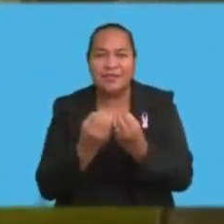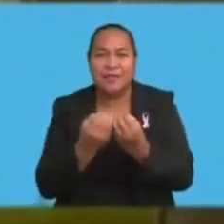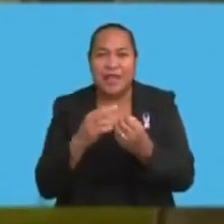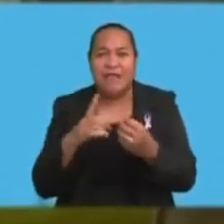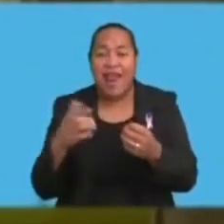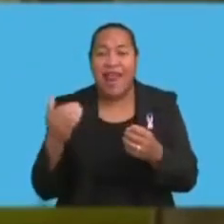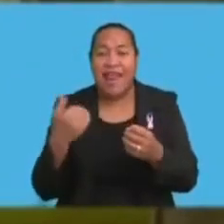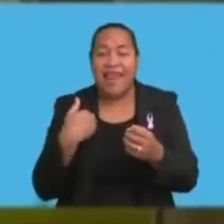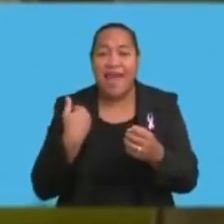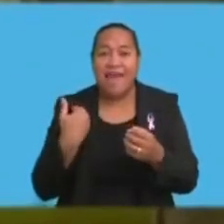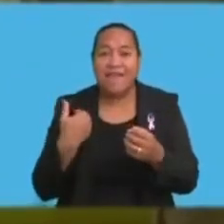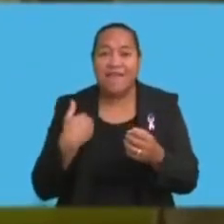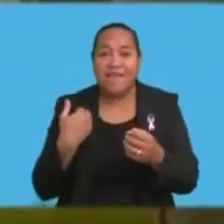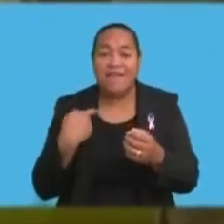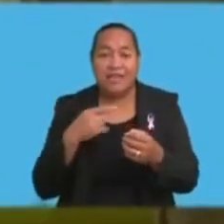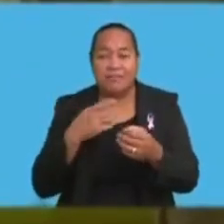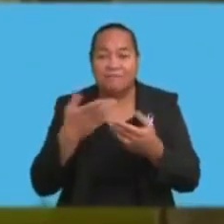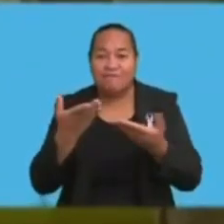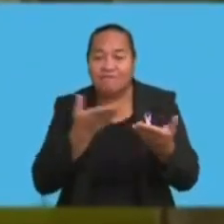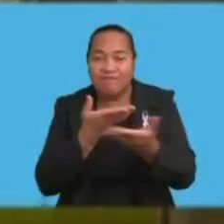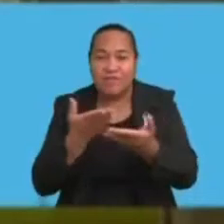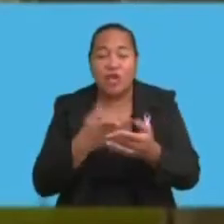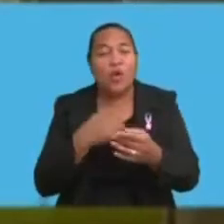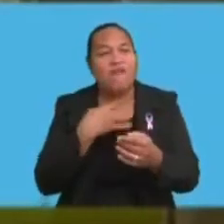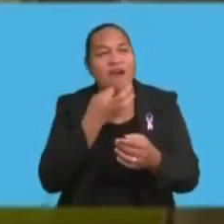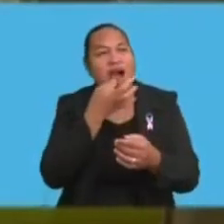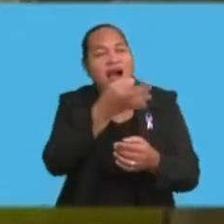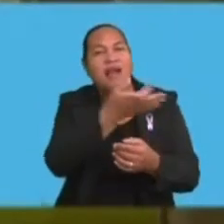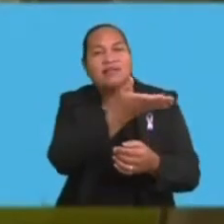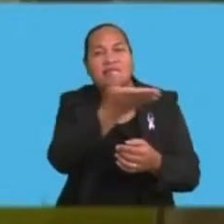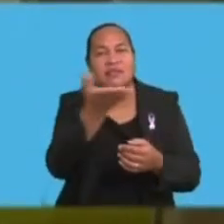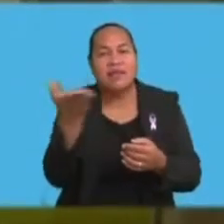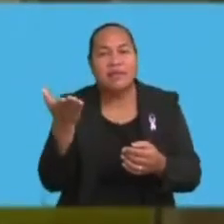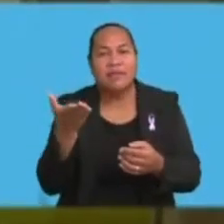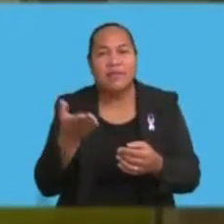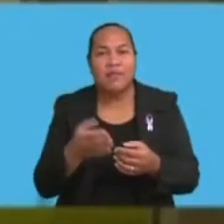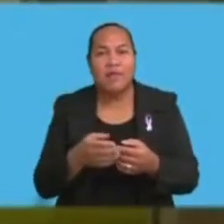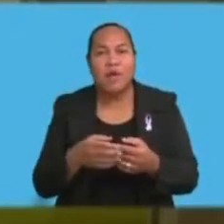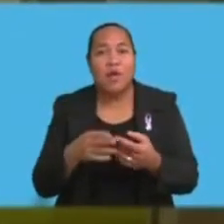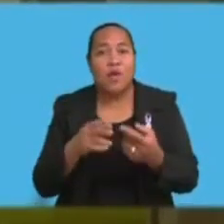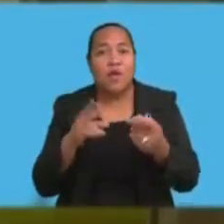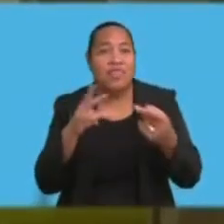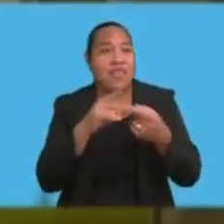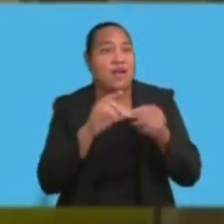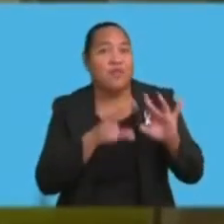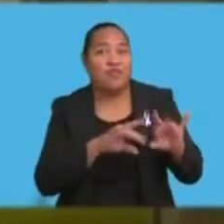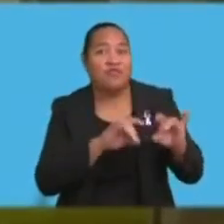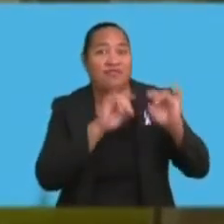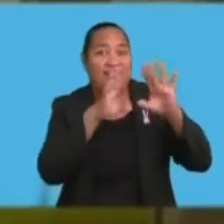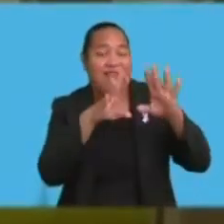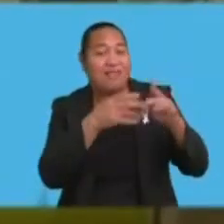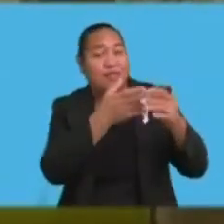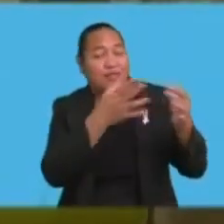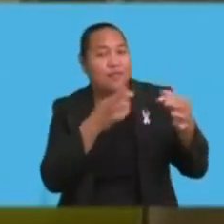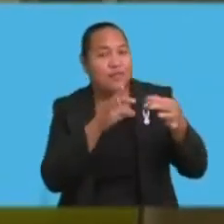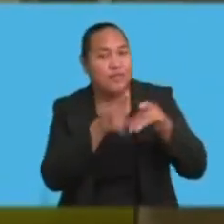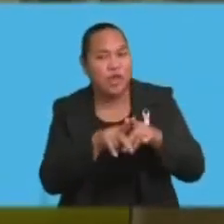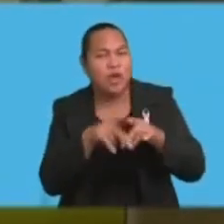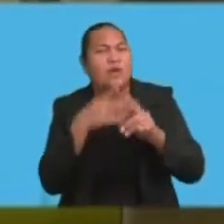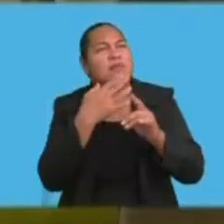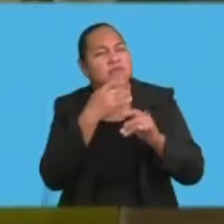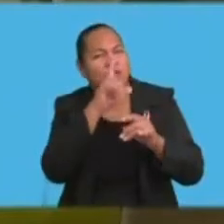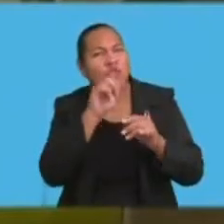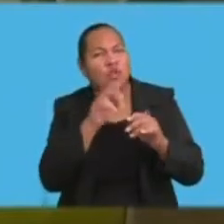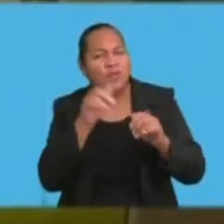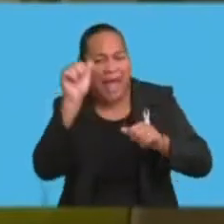learning experiences. And we've asked them, together with the Australians too, we've reached out to them, to do an assessment